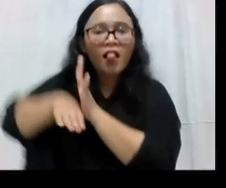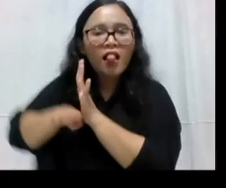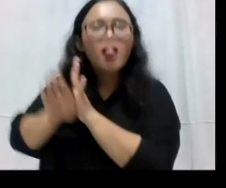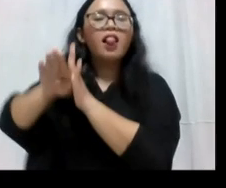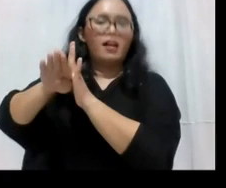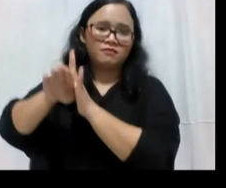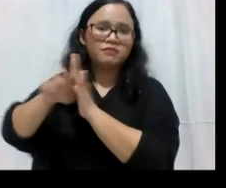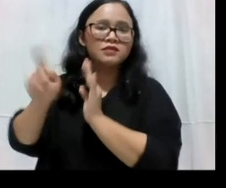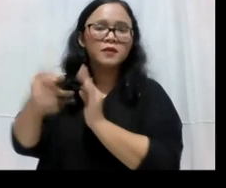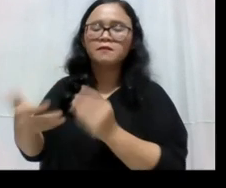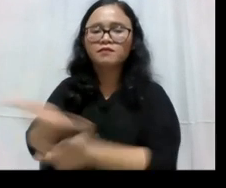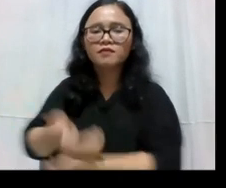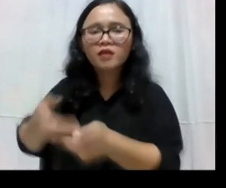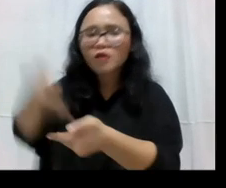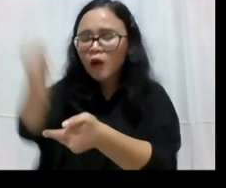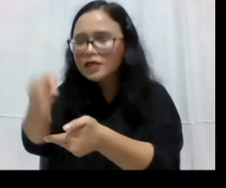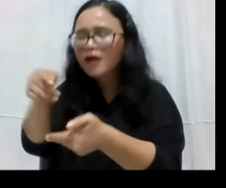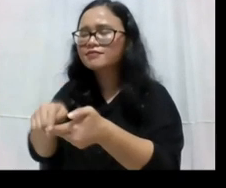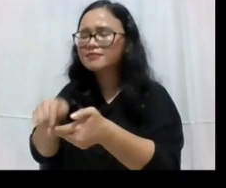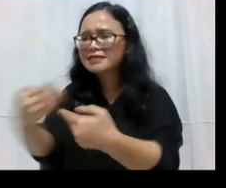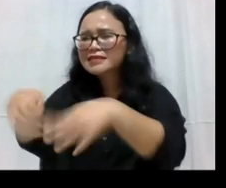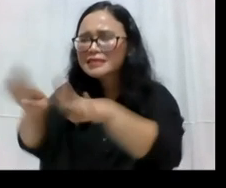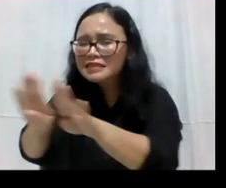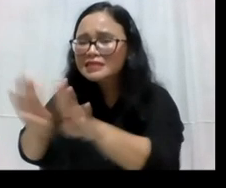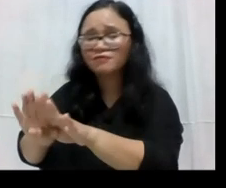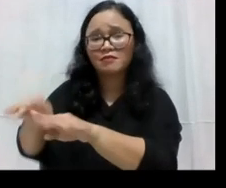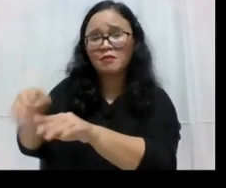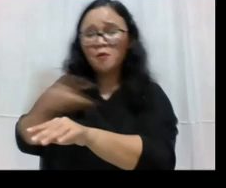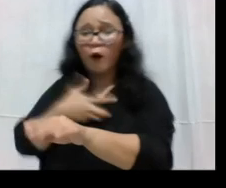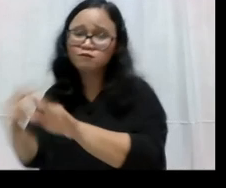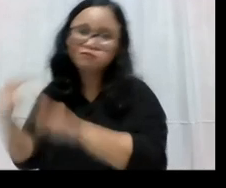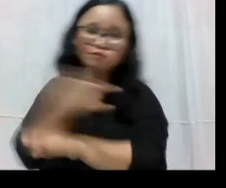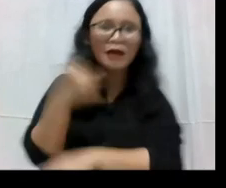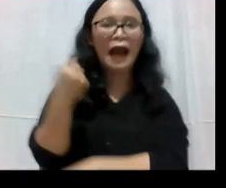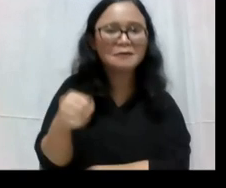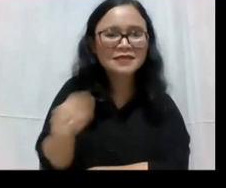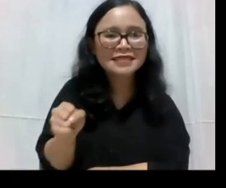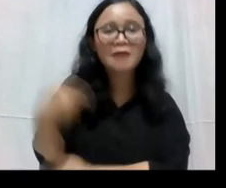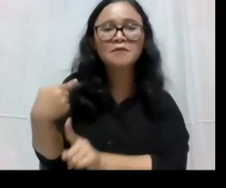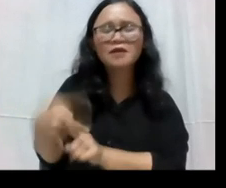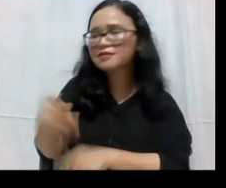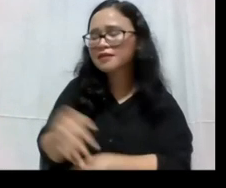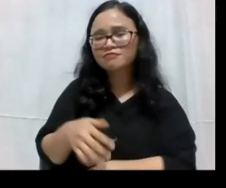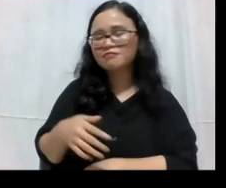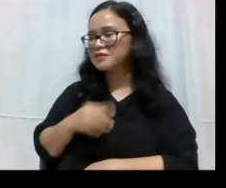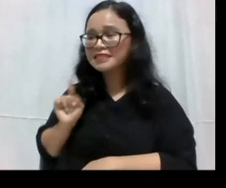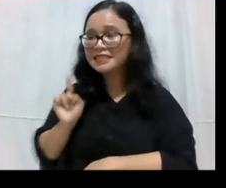city trying to move out of the lockdown, but can't, because there's still so much pain left over. So